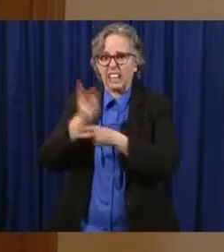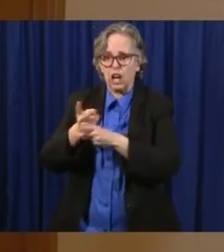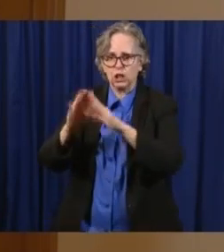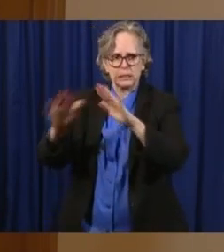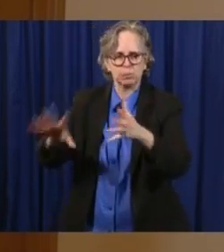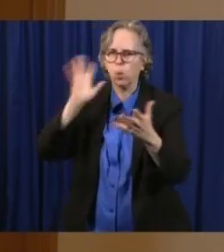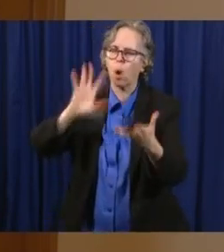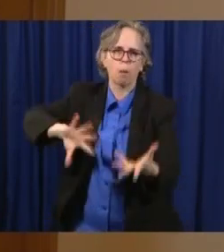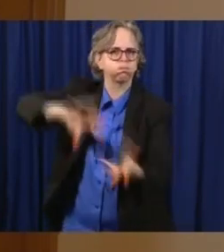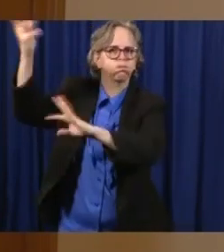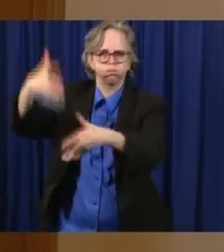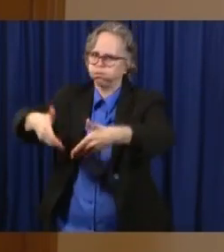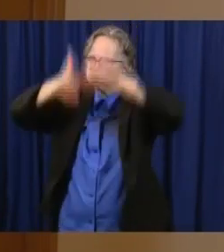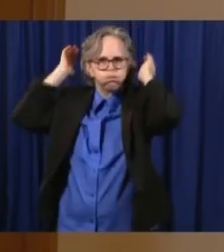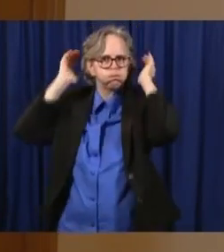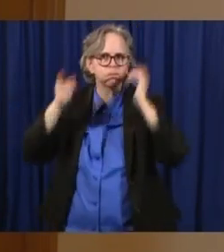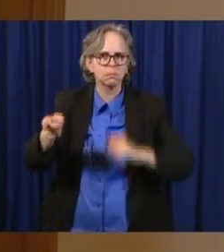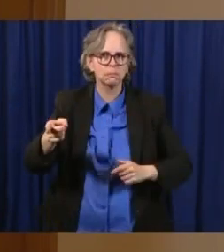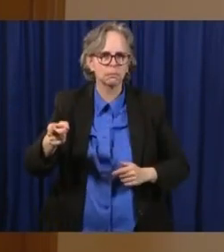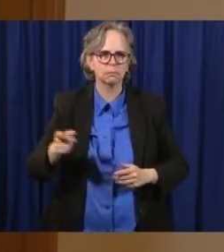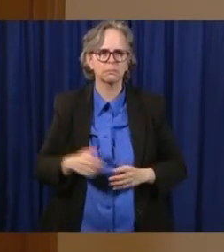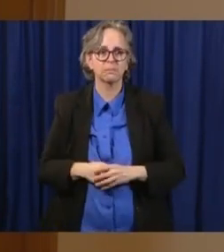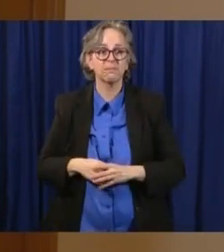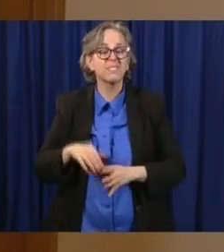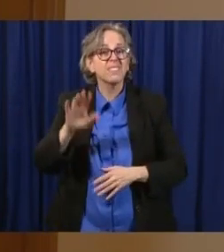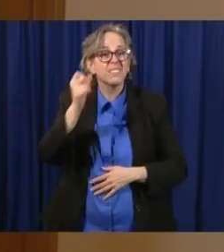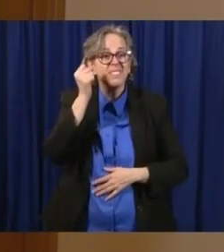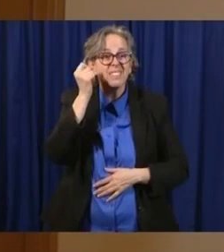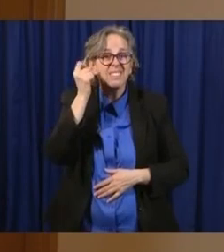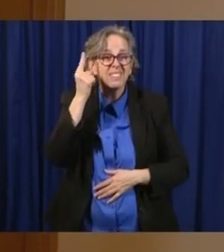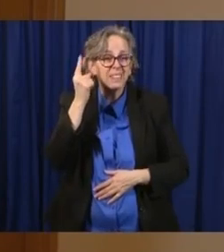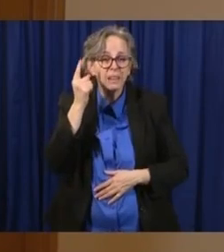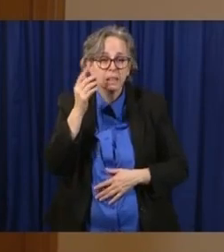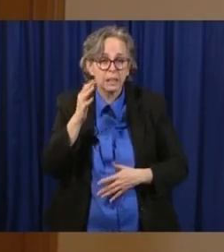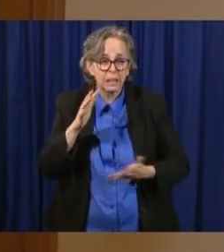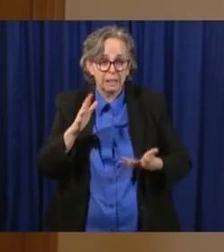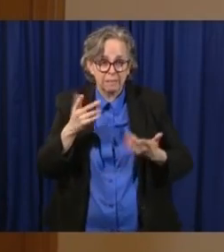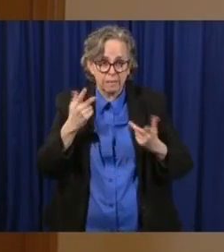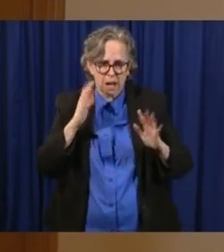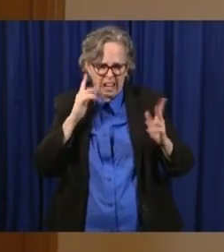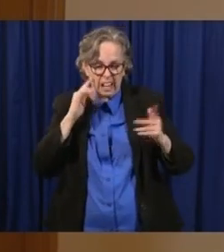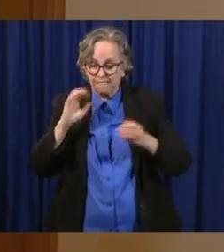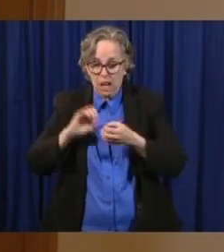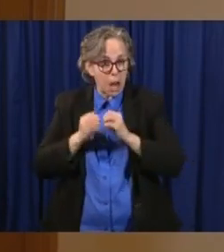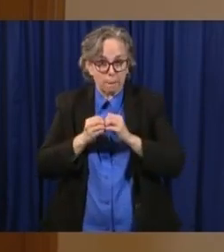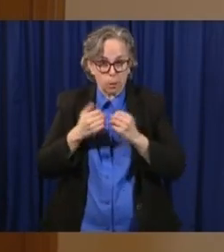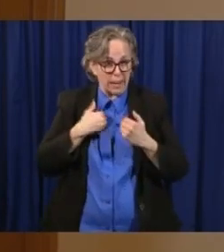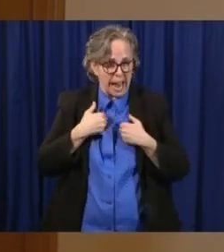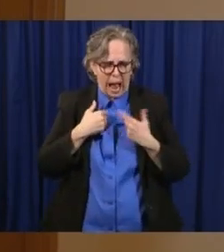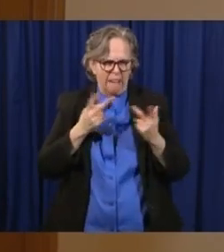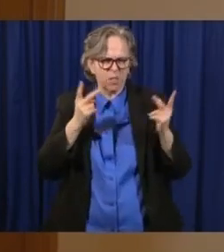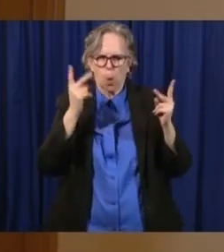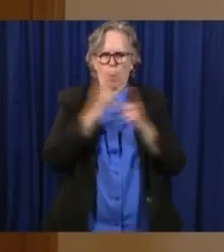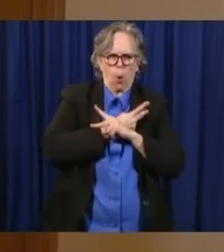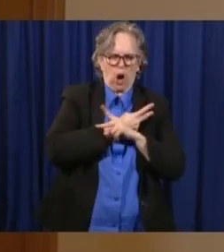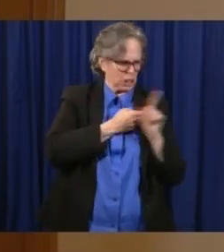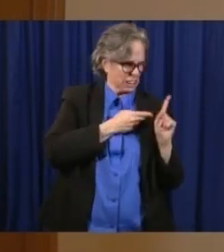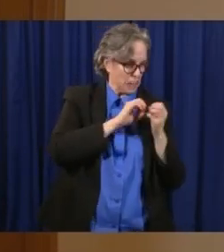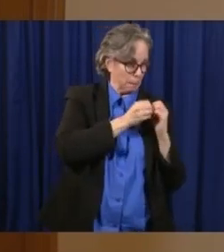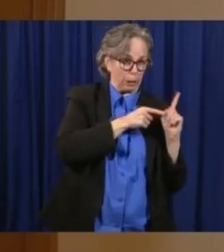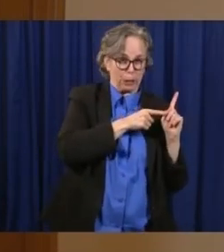even the most conservative numbers of making sure we're prepared for worst case scenarios, to the folks who have